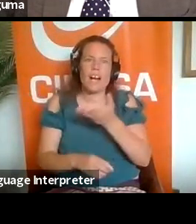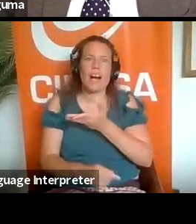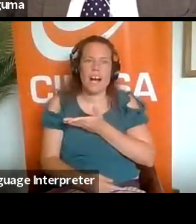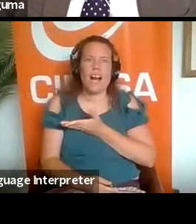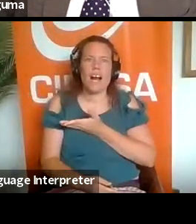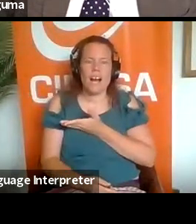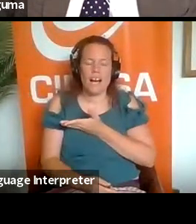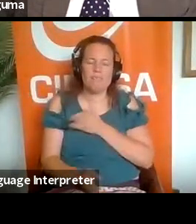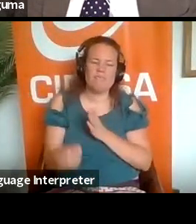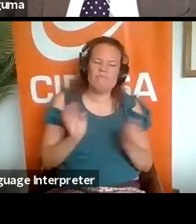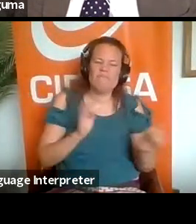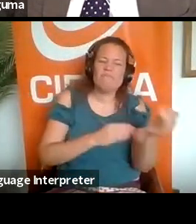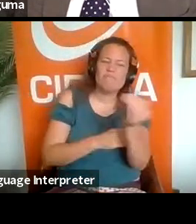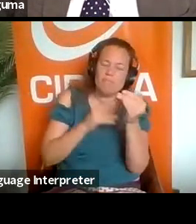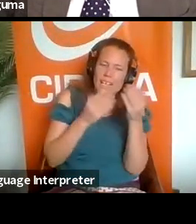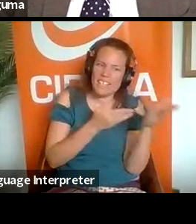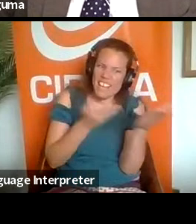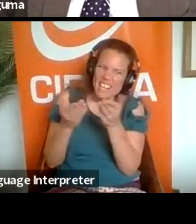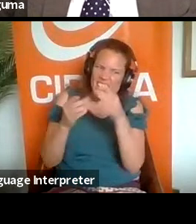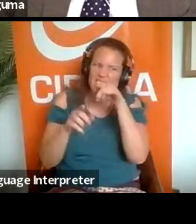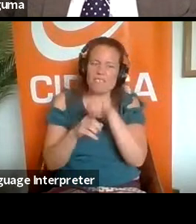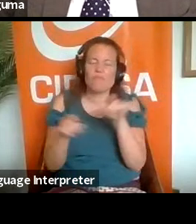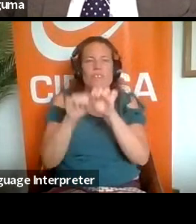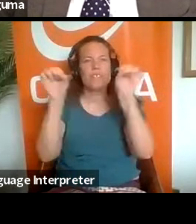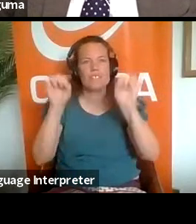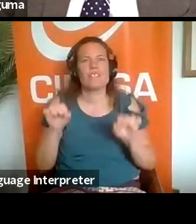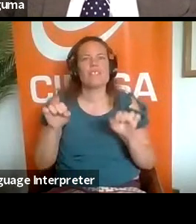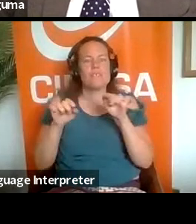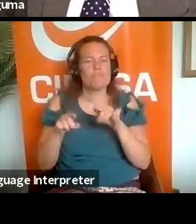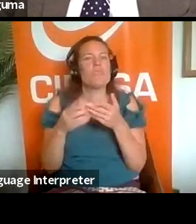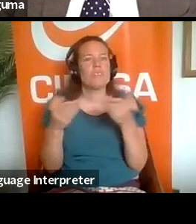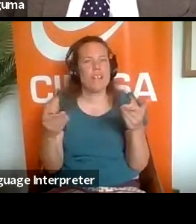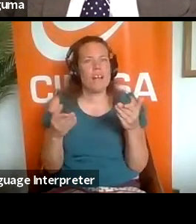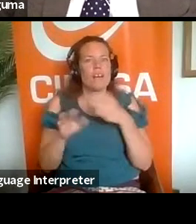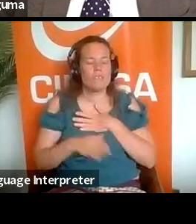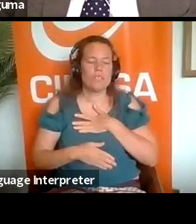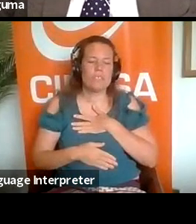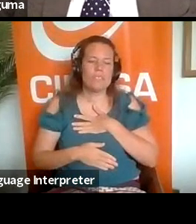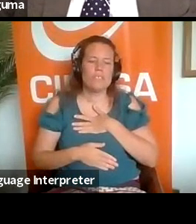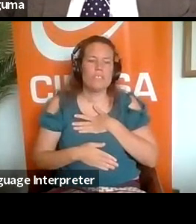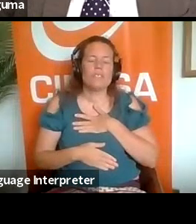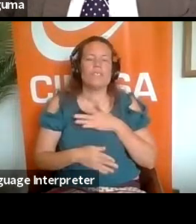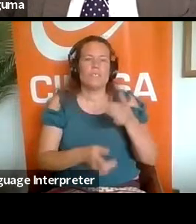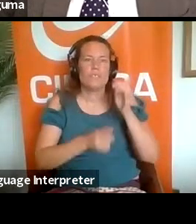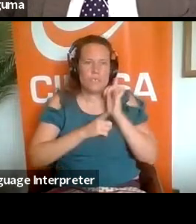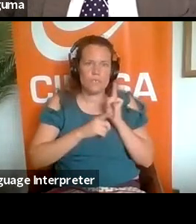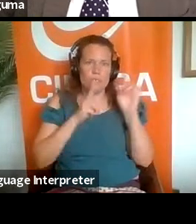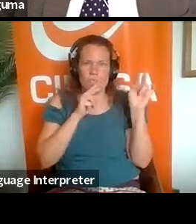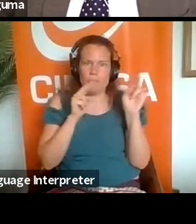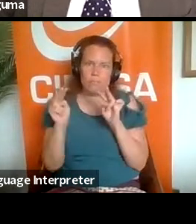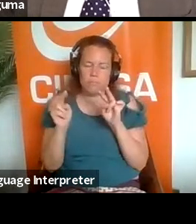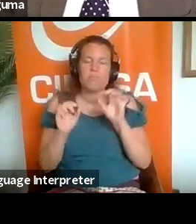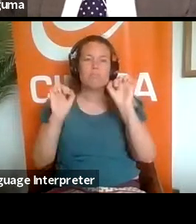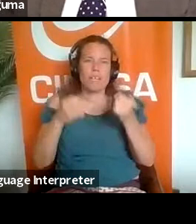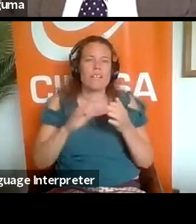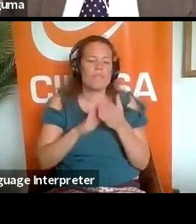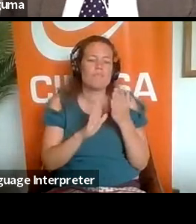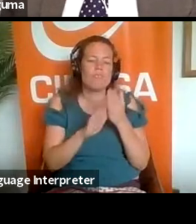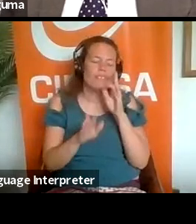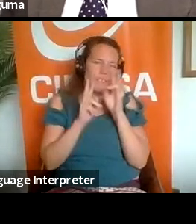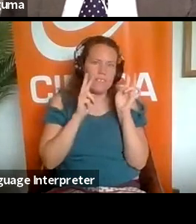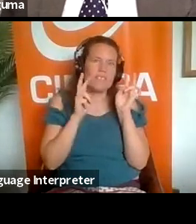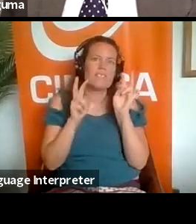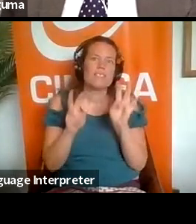back access to their systems that allow security agencies to quickly see